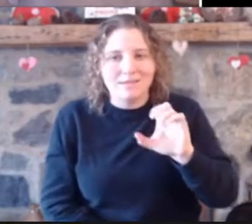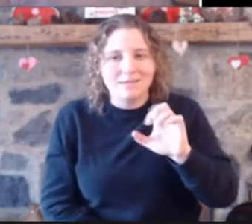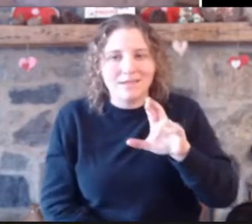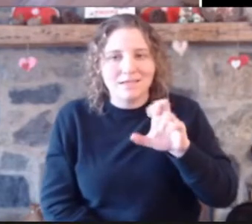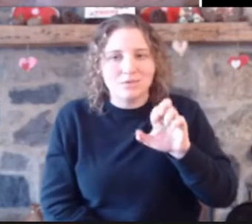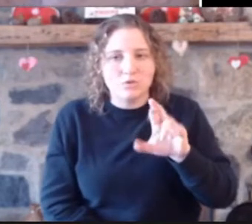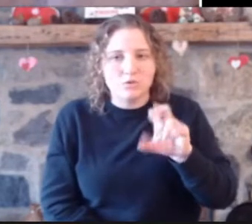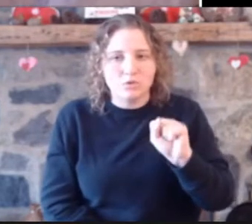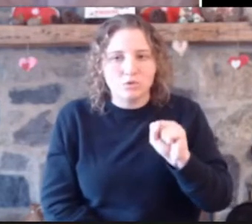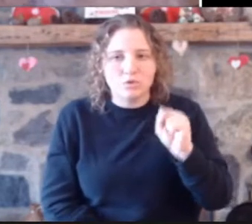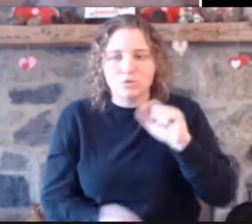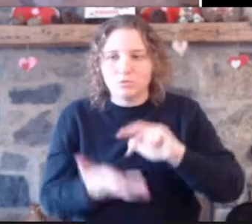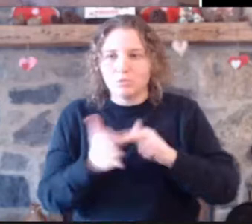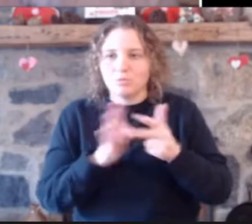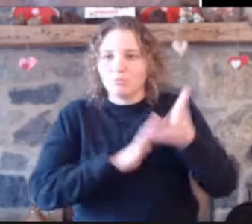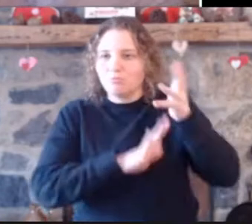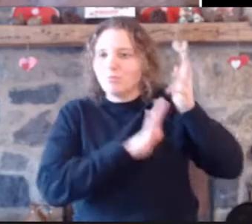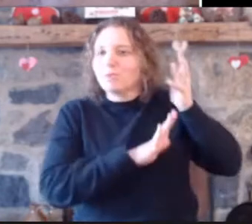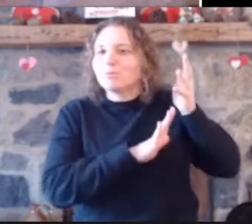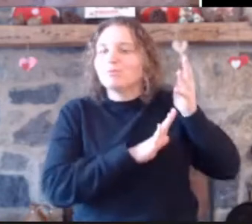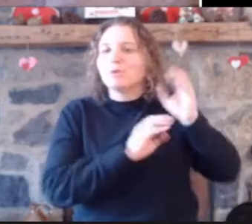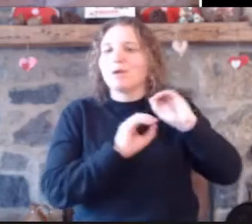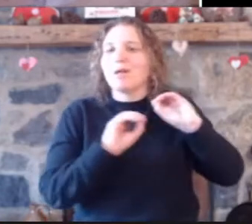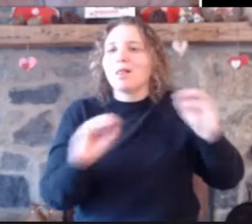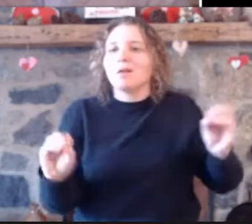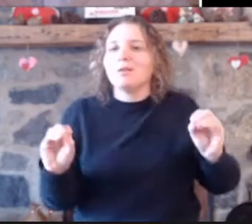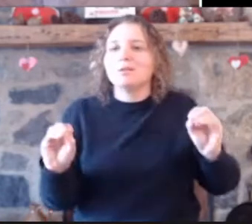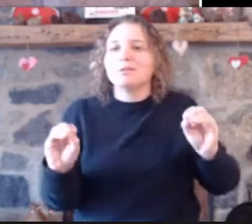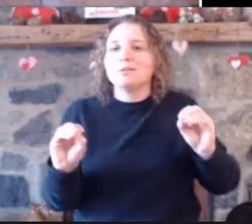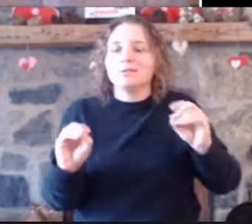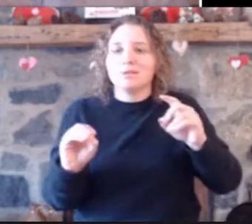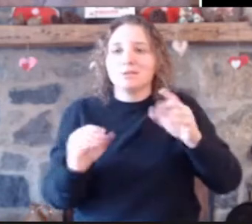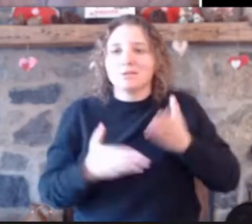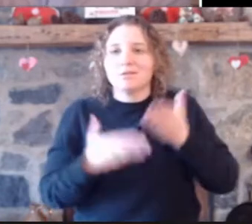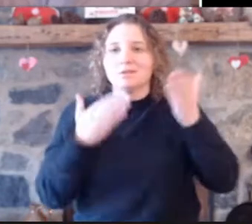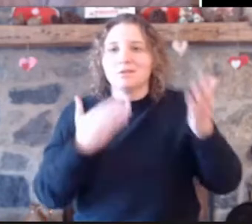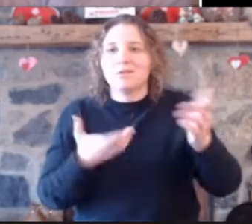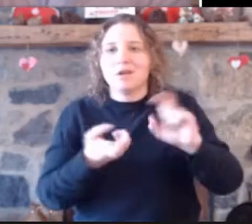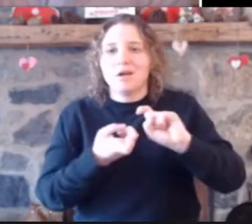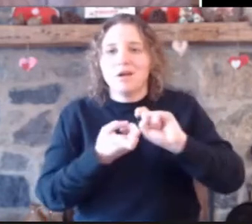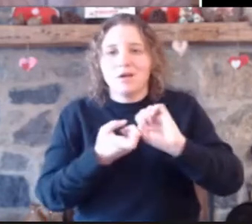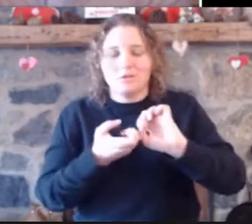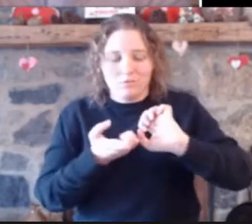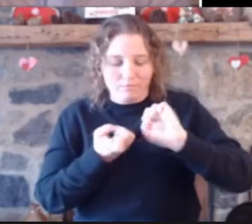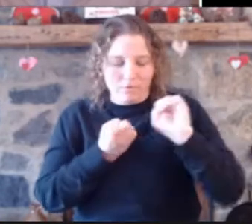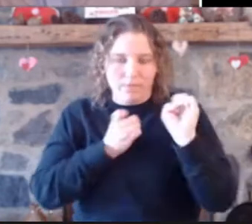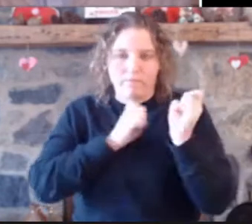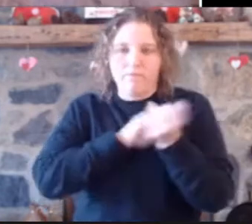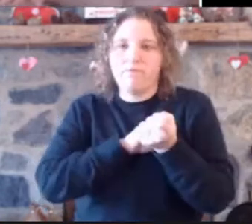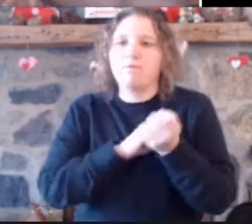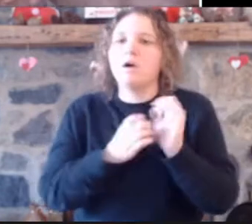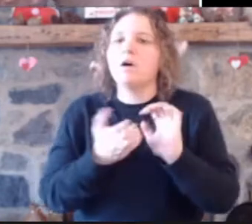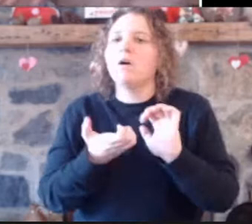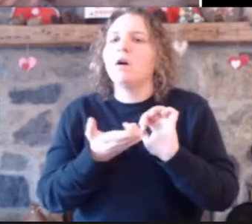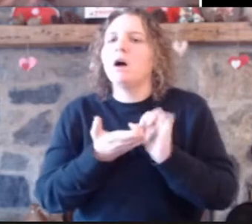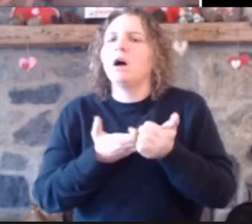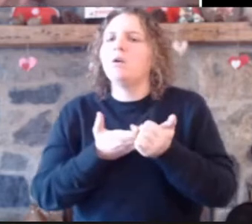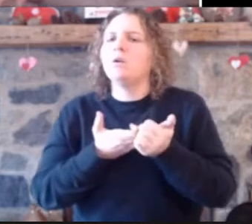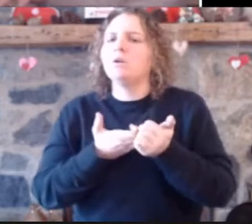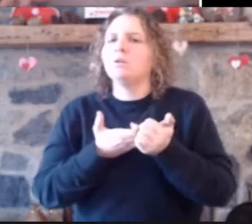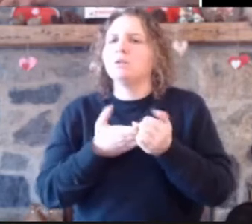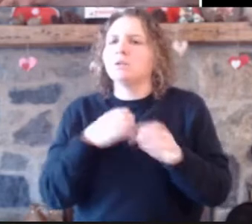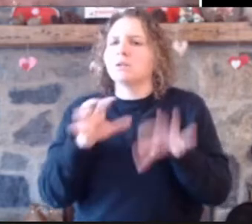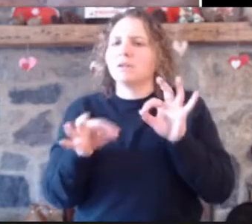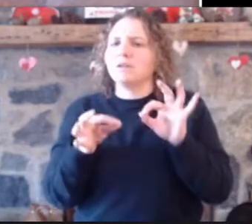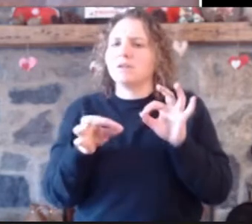ancestors. Do I make sure you caught that? To suggest how they might have evolved. We can't find those